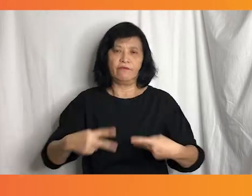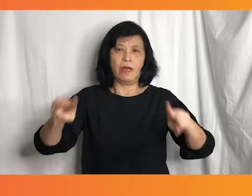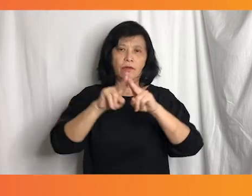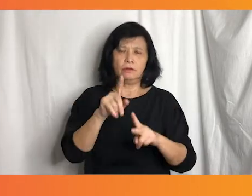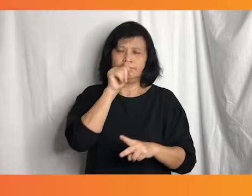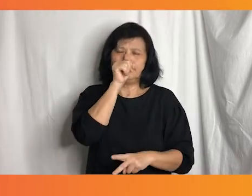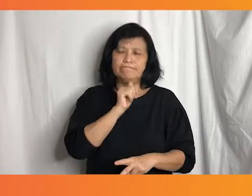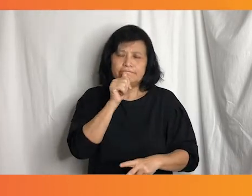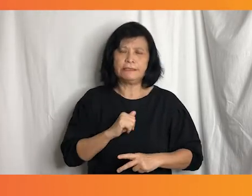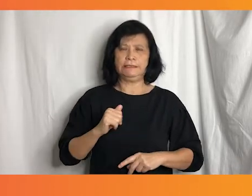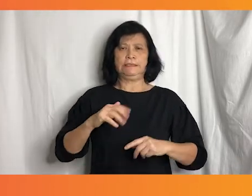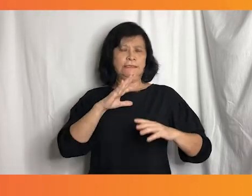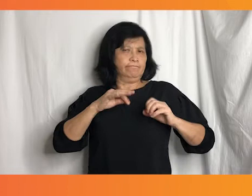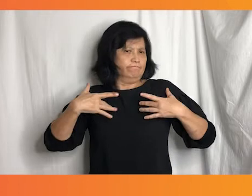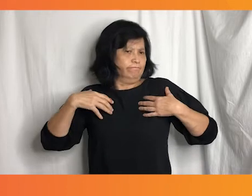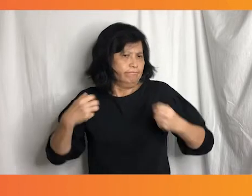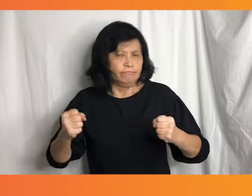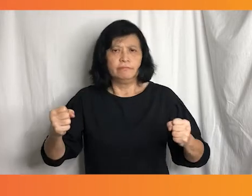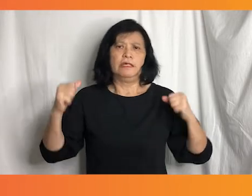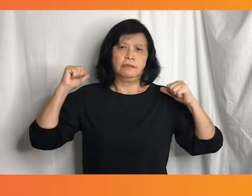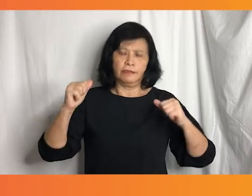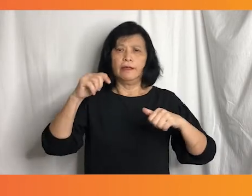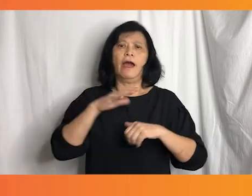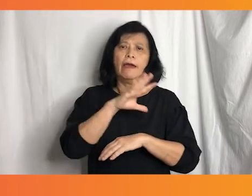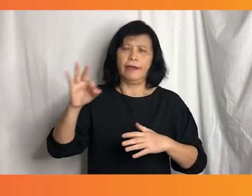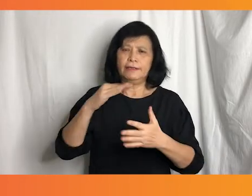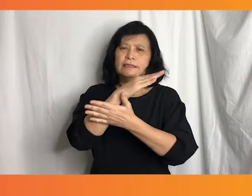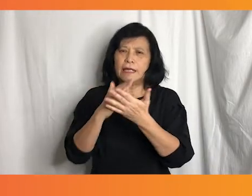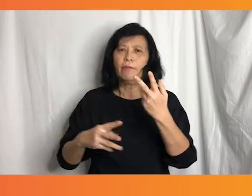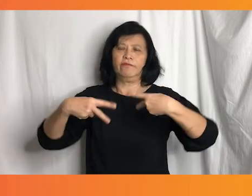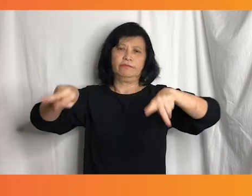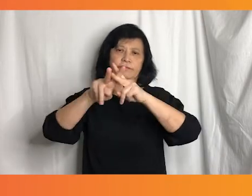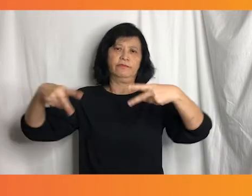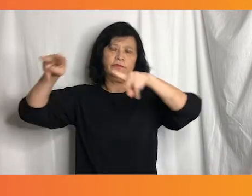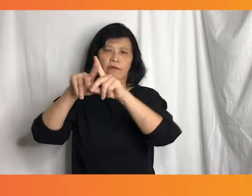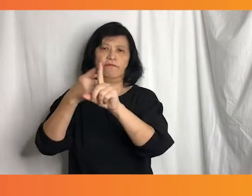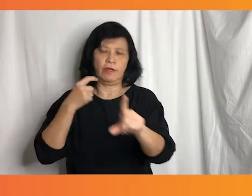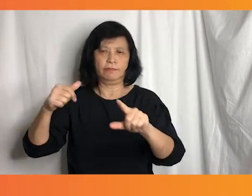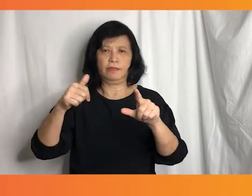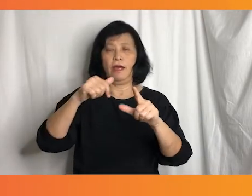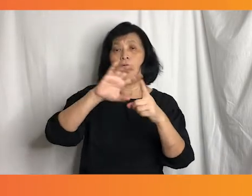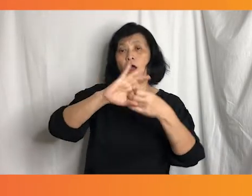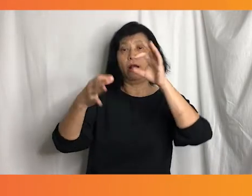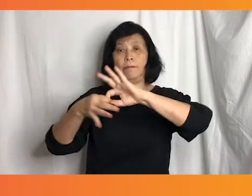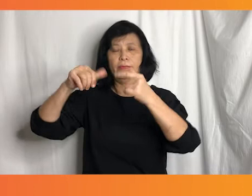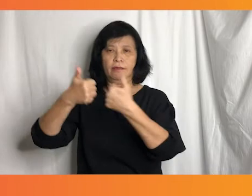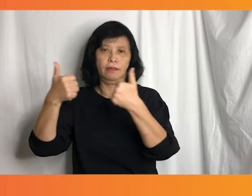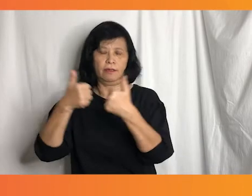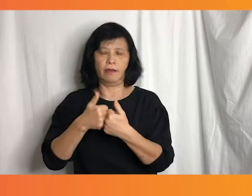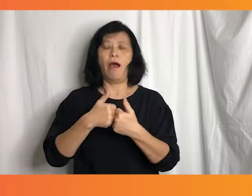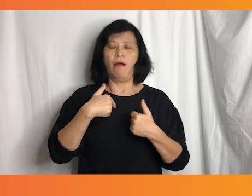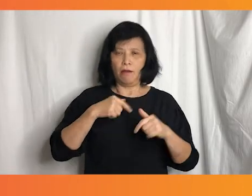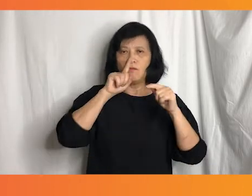that determination, inspiration, courage, and equality are a few significant values from the Paralympic Games. It's amazing